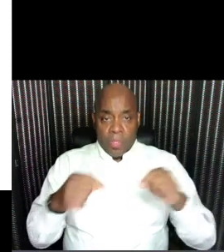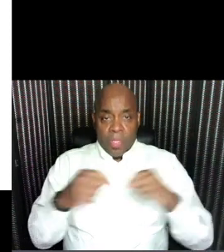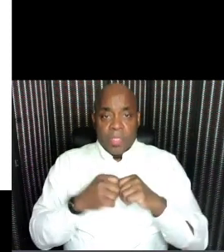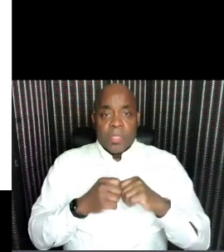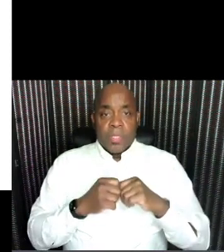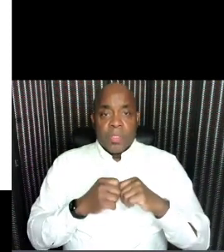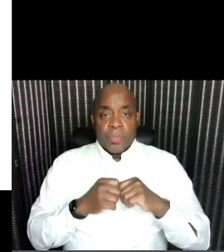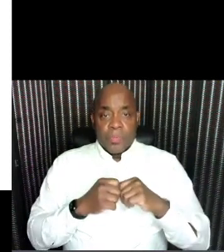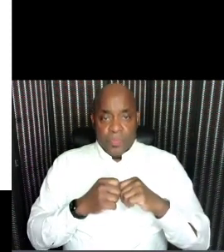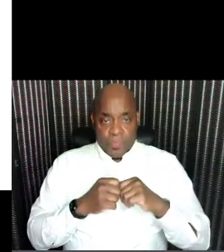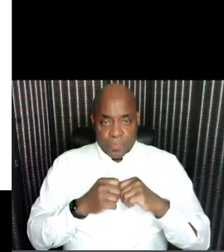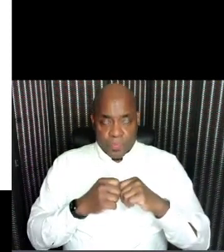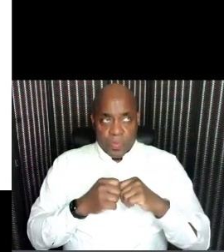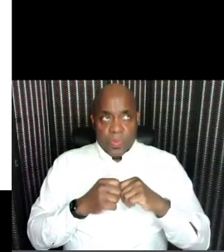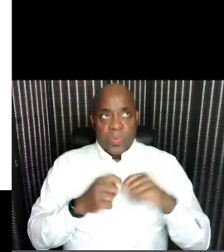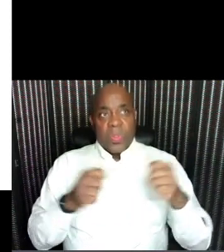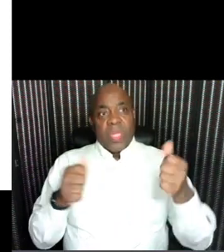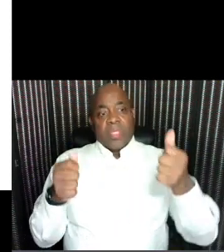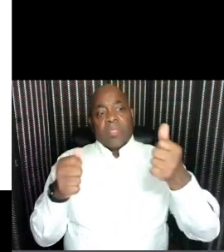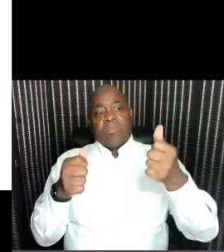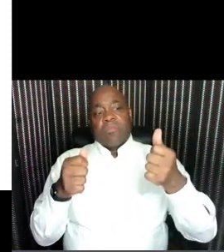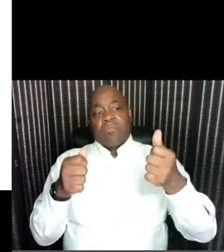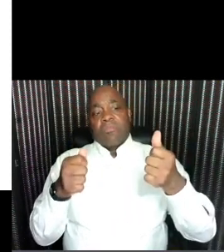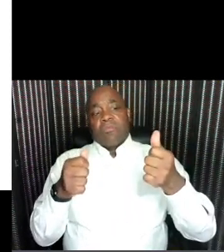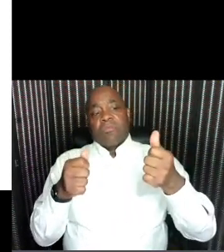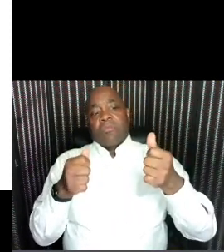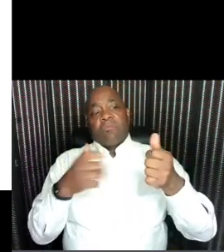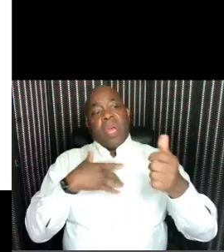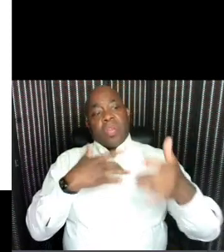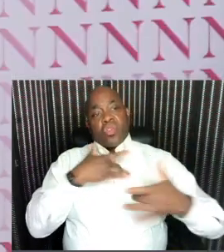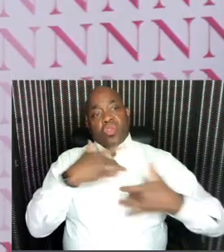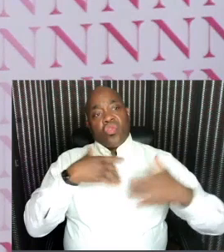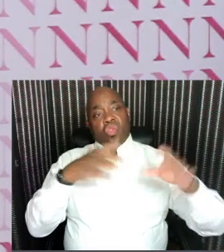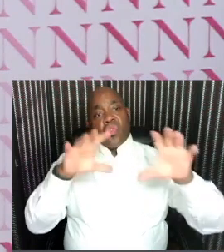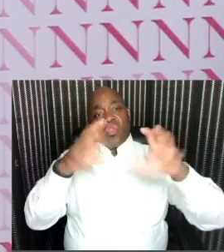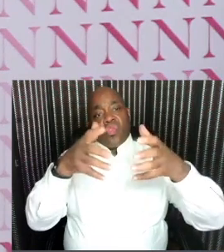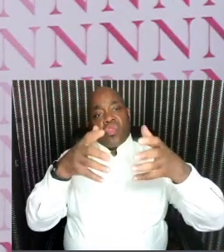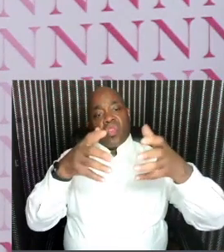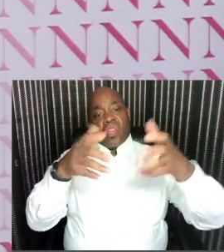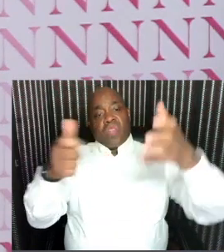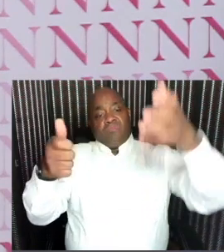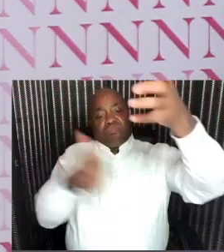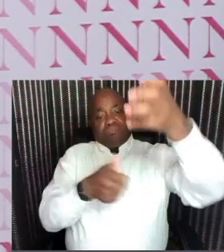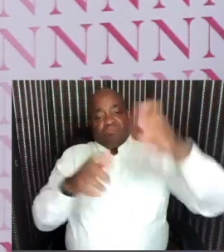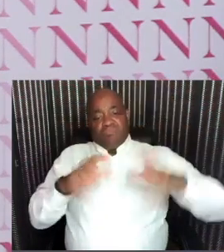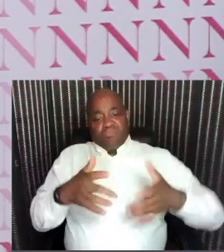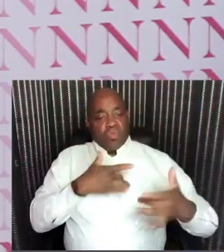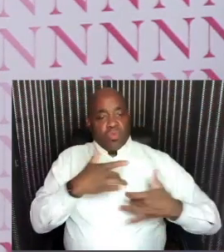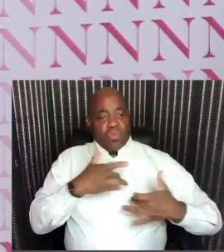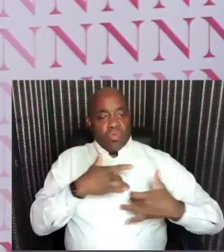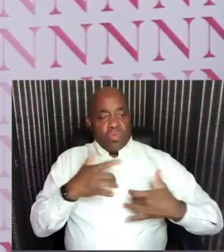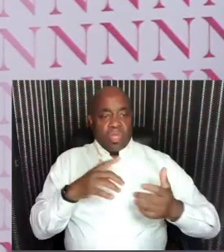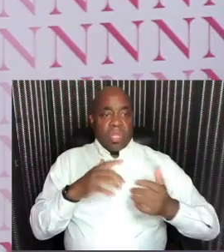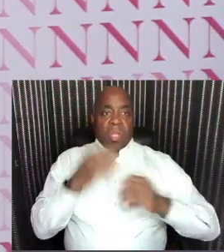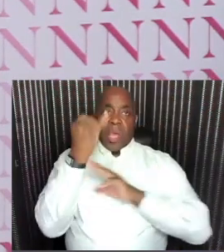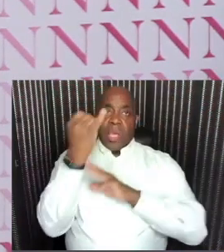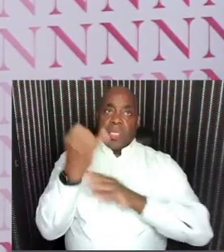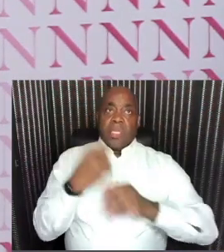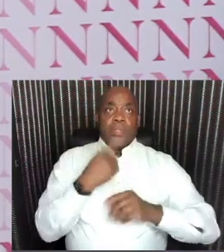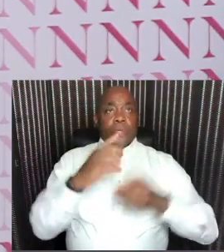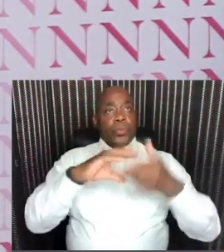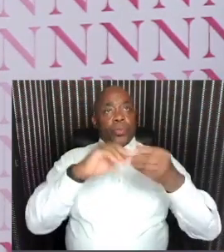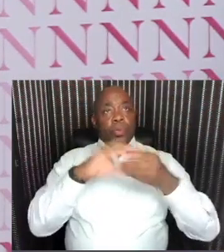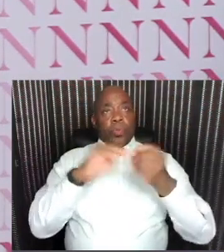sort of a subset of my concerns around this is to sort of think through how the idea of telling the story of blackness at